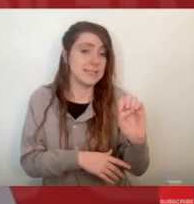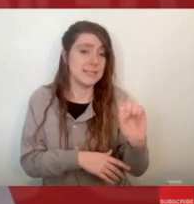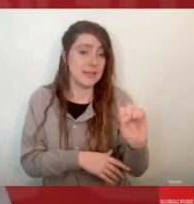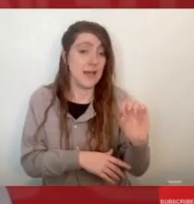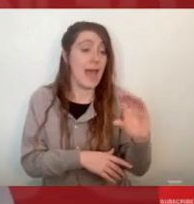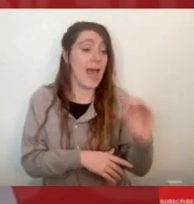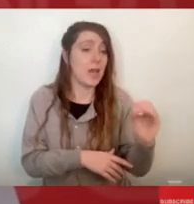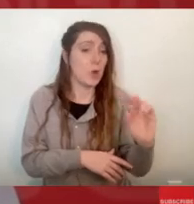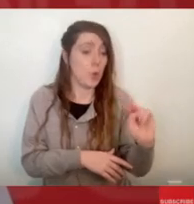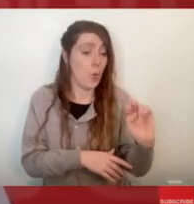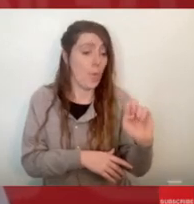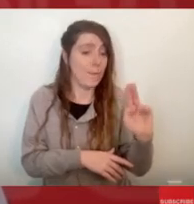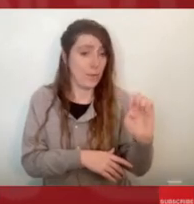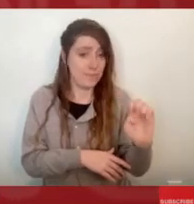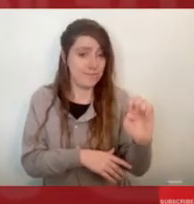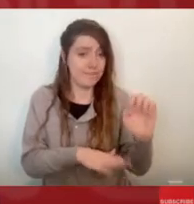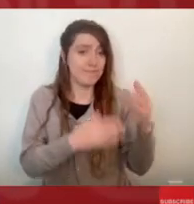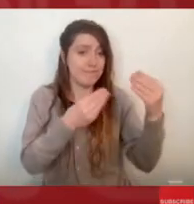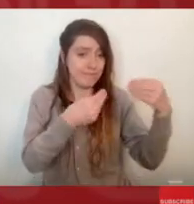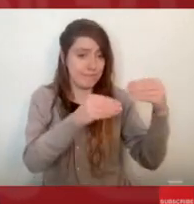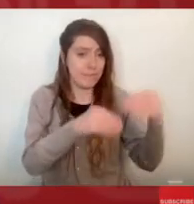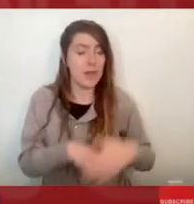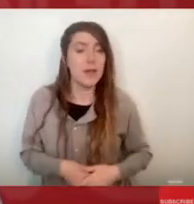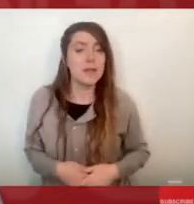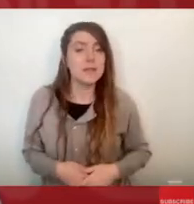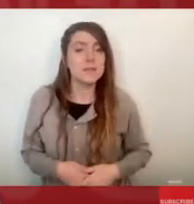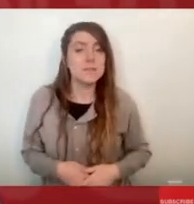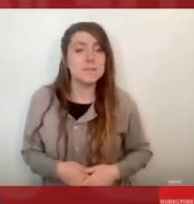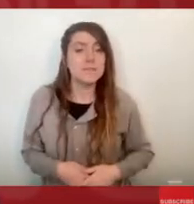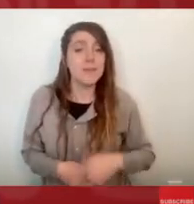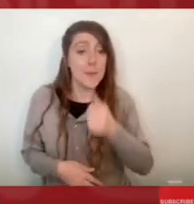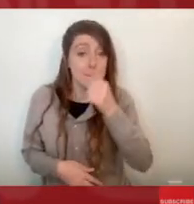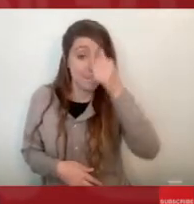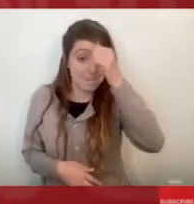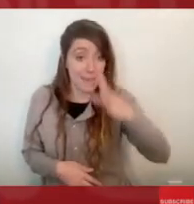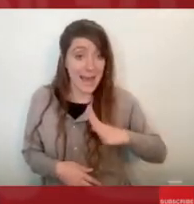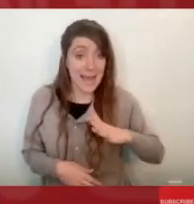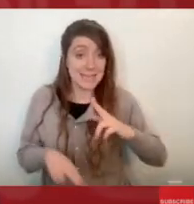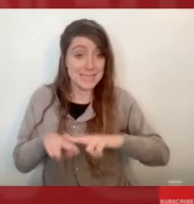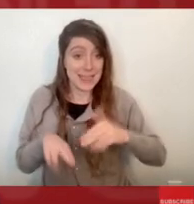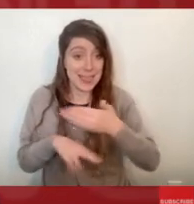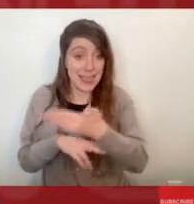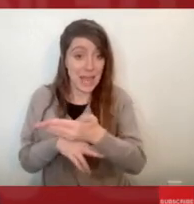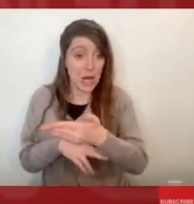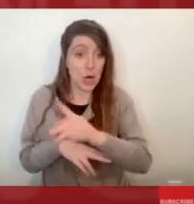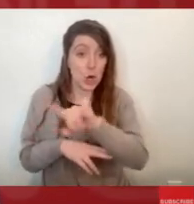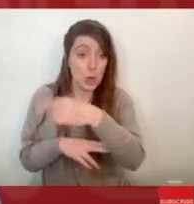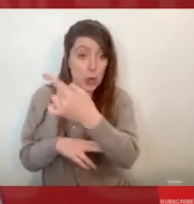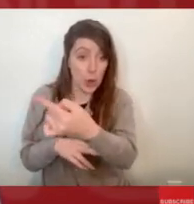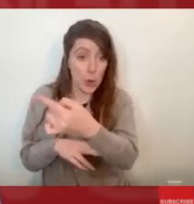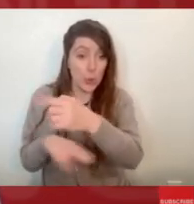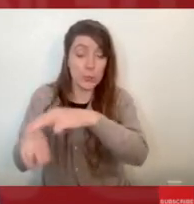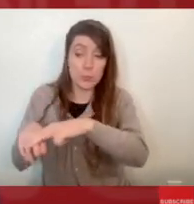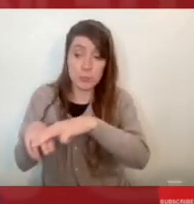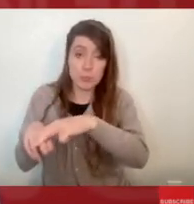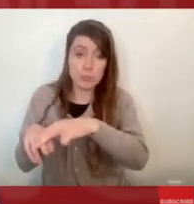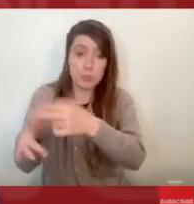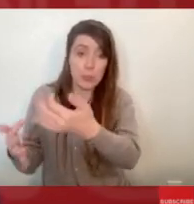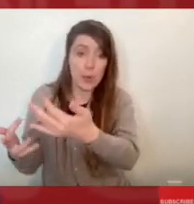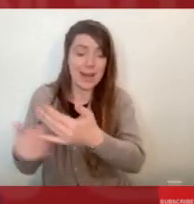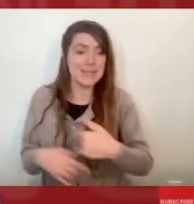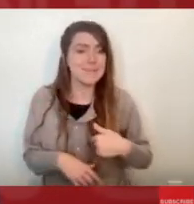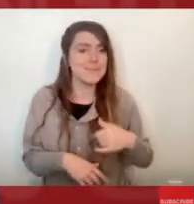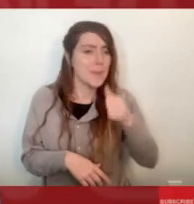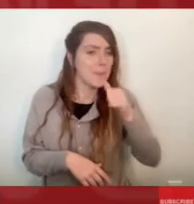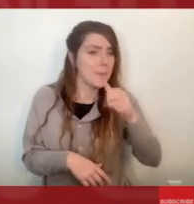was nobody came up to him. He was sitting there all alone. Like I always say, you are more powerful than you know. Take a look at how one